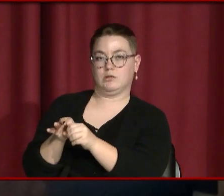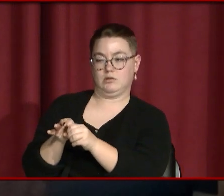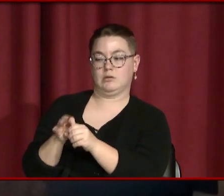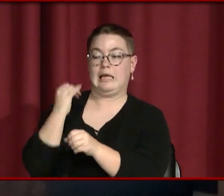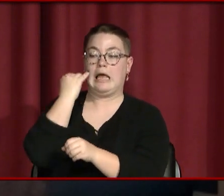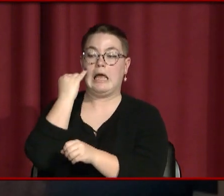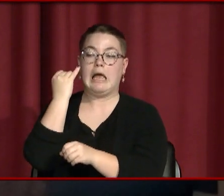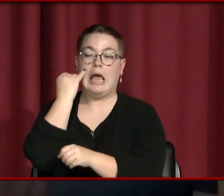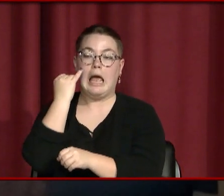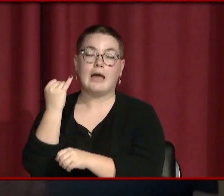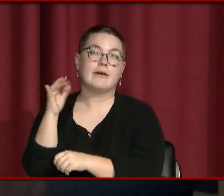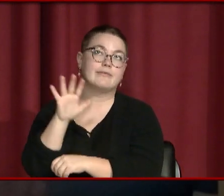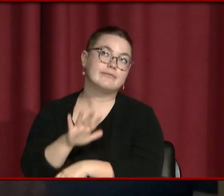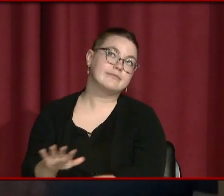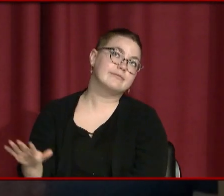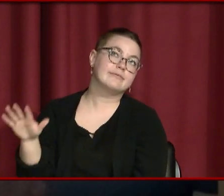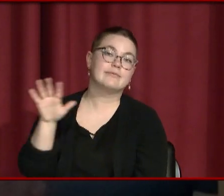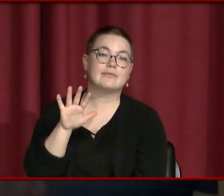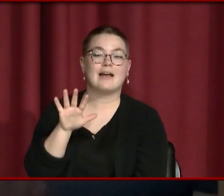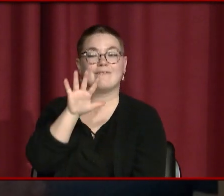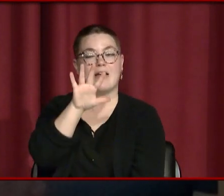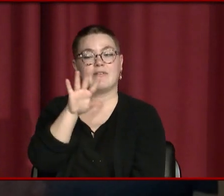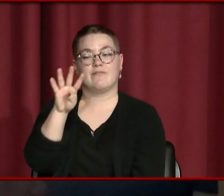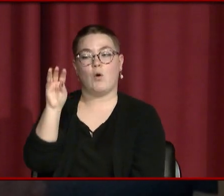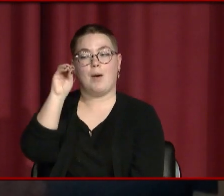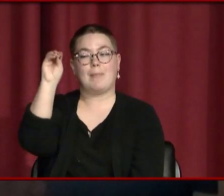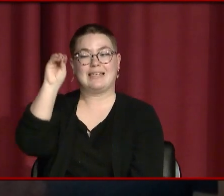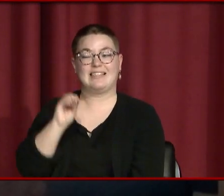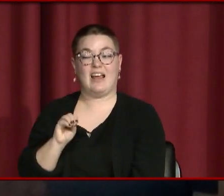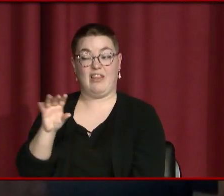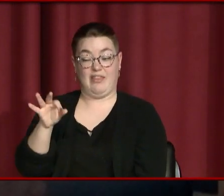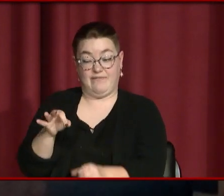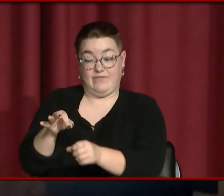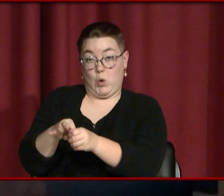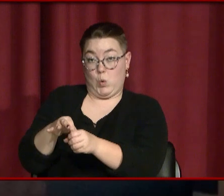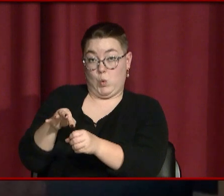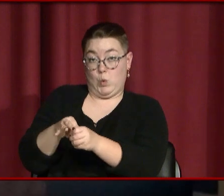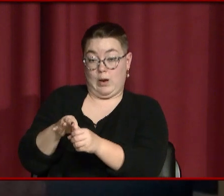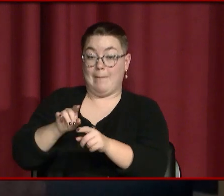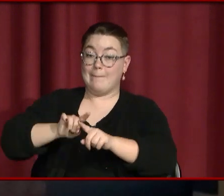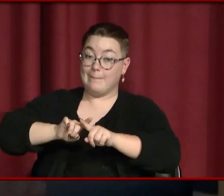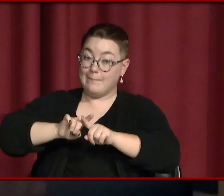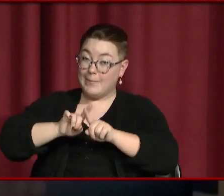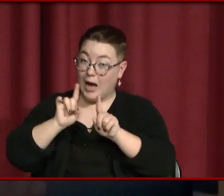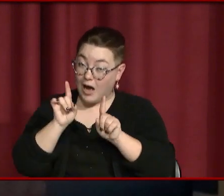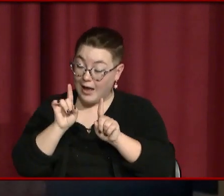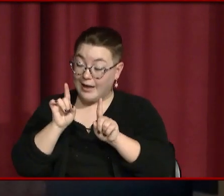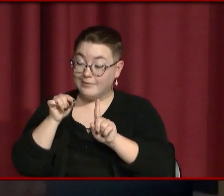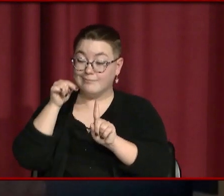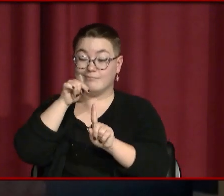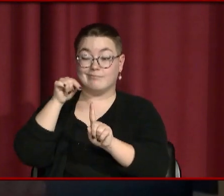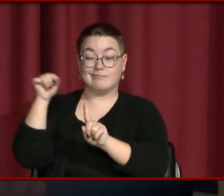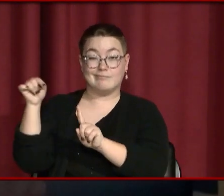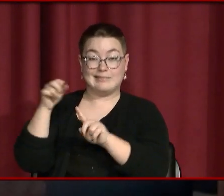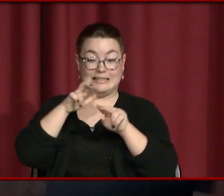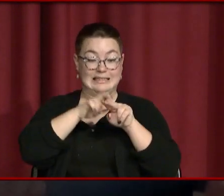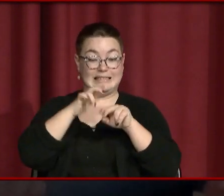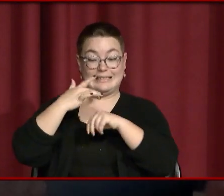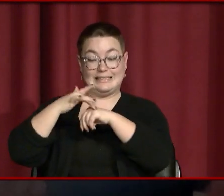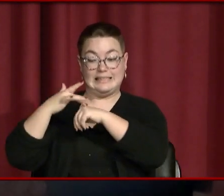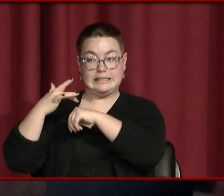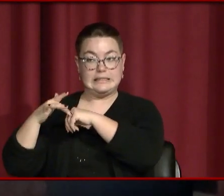about 54% of the votes, but ultimately are getting